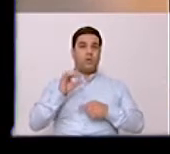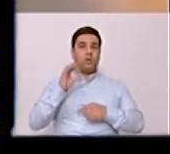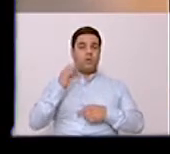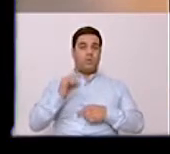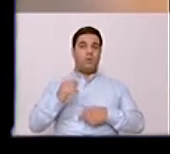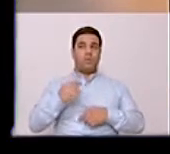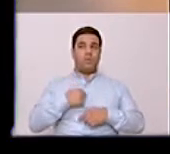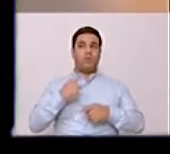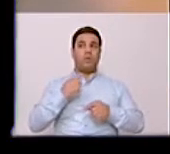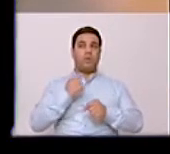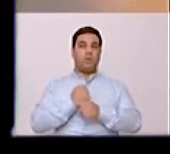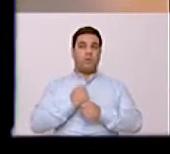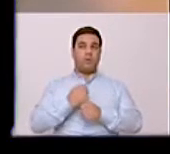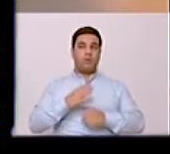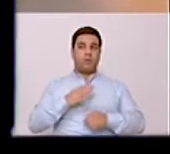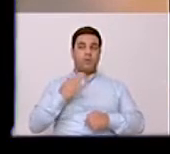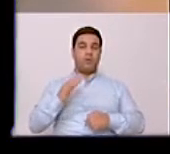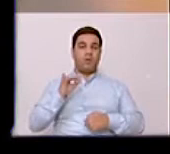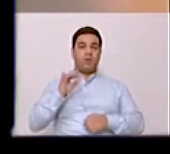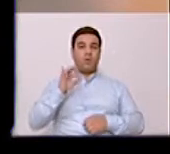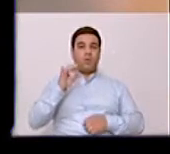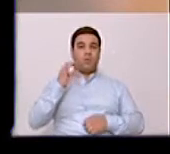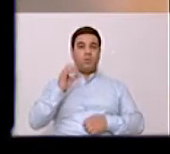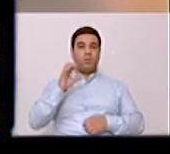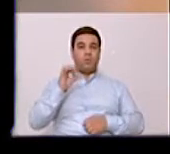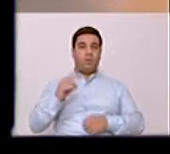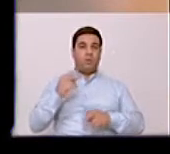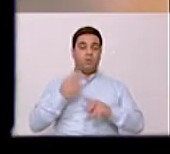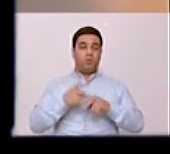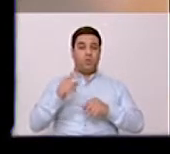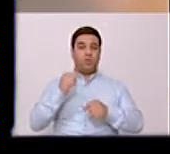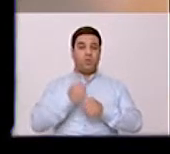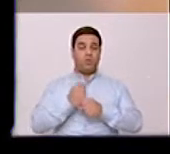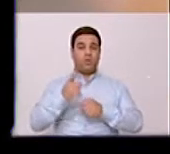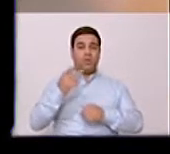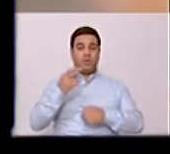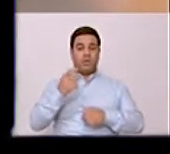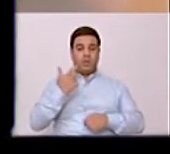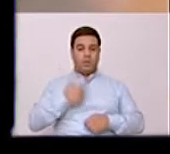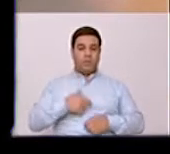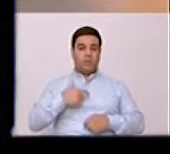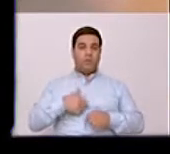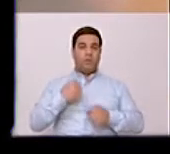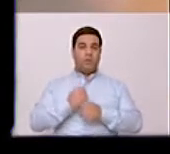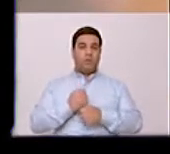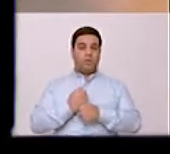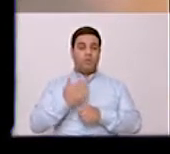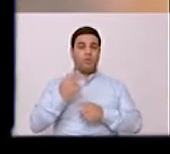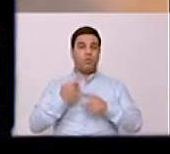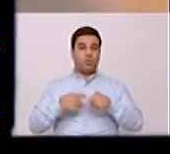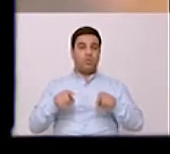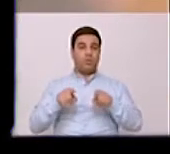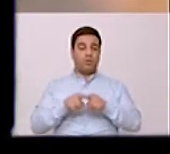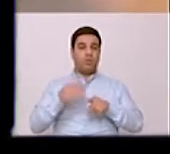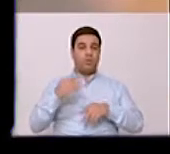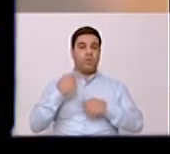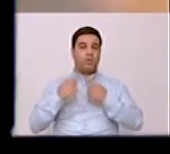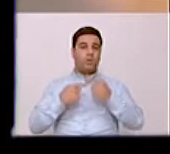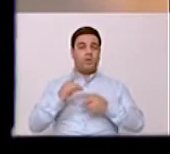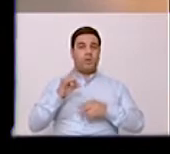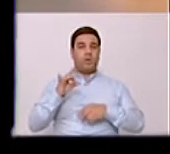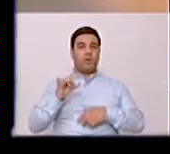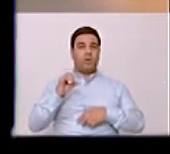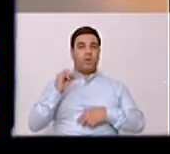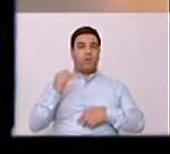"Men nima qildim?" deydi. Ibrohimbiy: "Siz bu ishlarni o'zingiz uchun qilasiz-ku, shundaymi?" deydi.